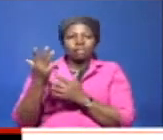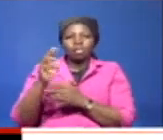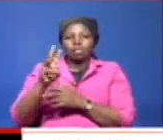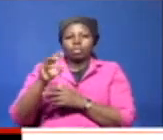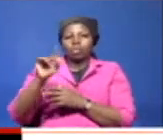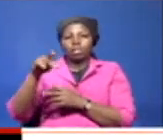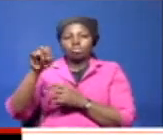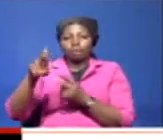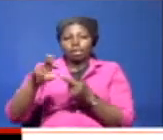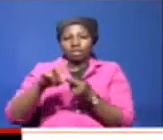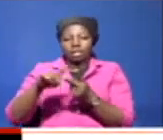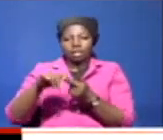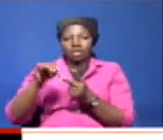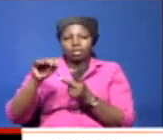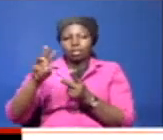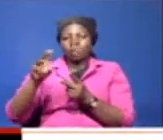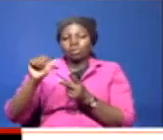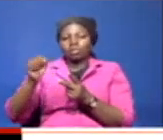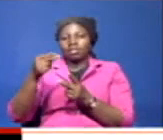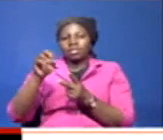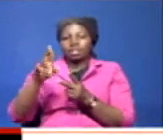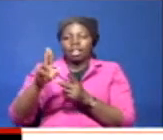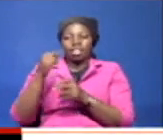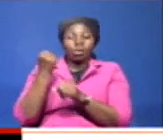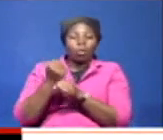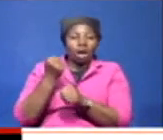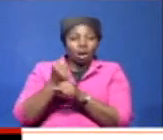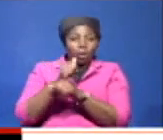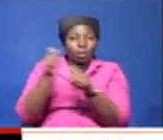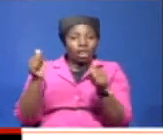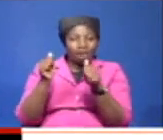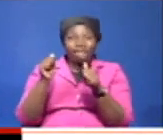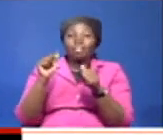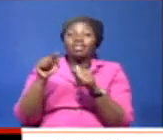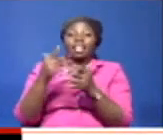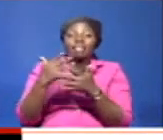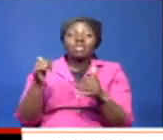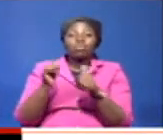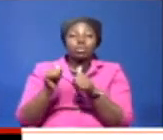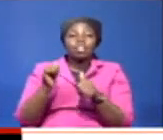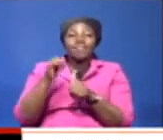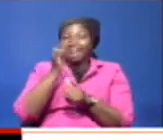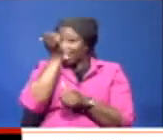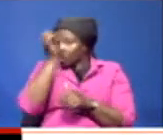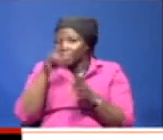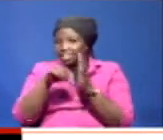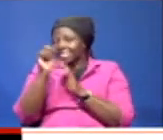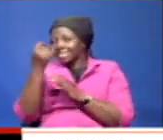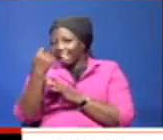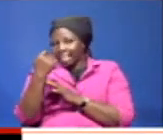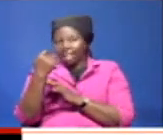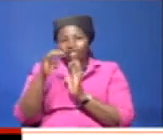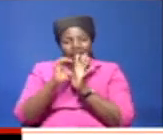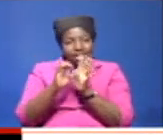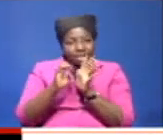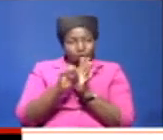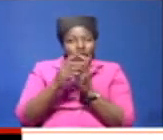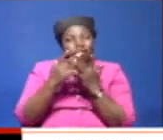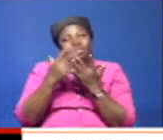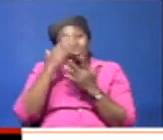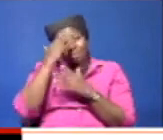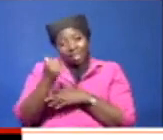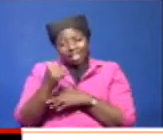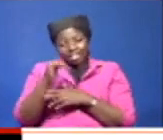And these are some things that may be overlooked in Kenya because Kenya is a dry rally, it's a dry event. So who's going to check whether the wipers were working, especially